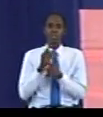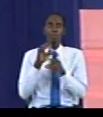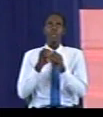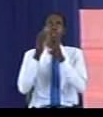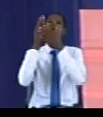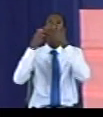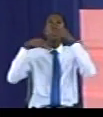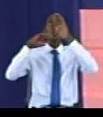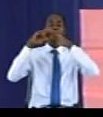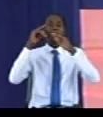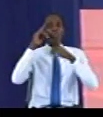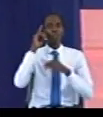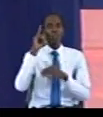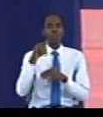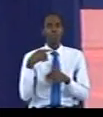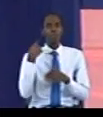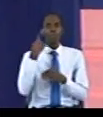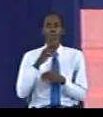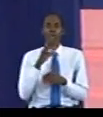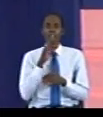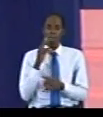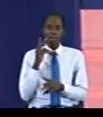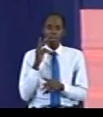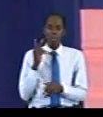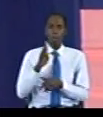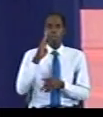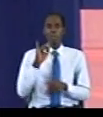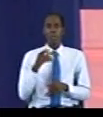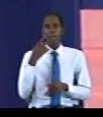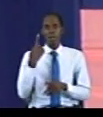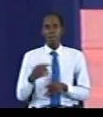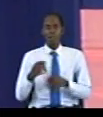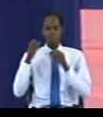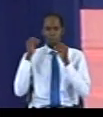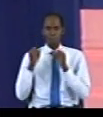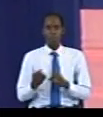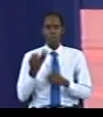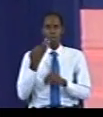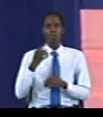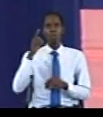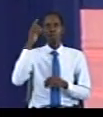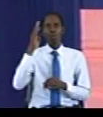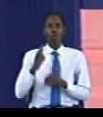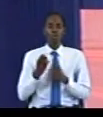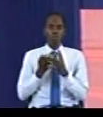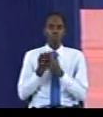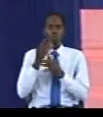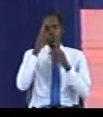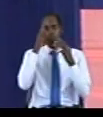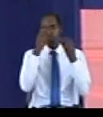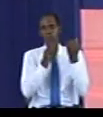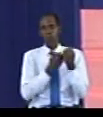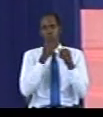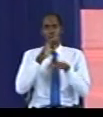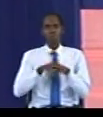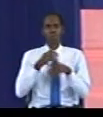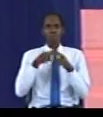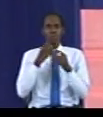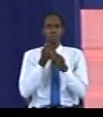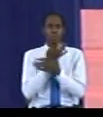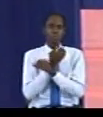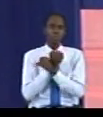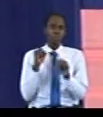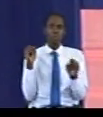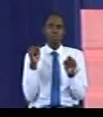this, who are kept by the power of God through faith unto salvation, that's final